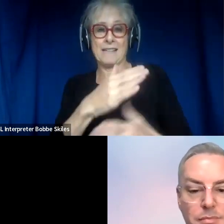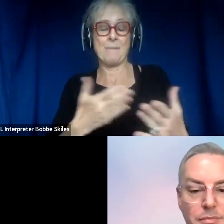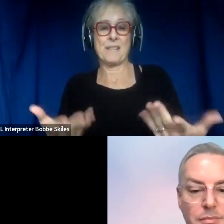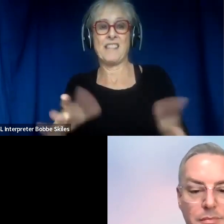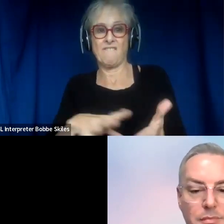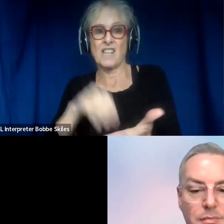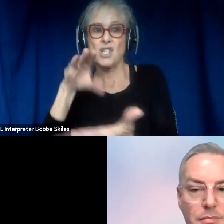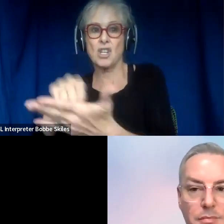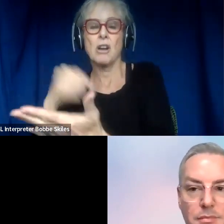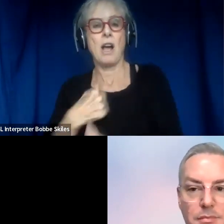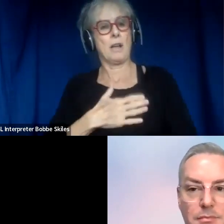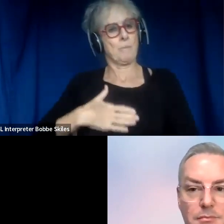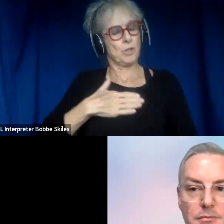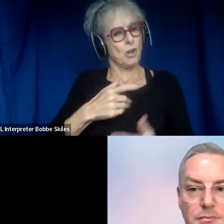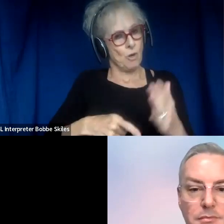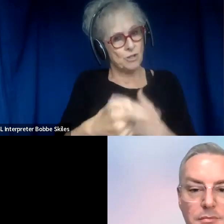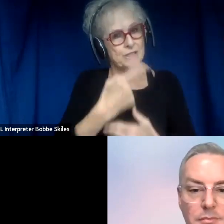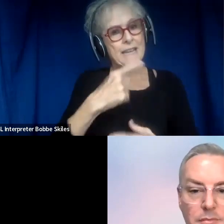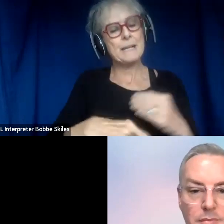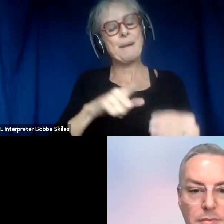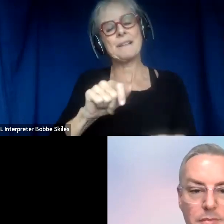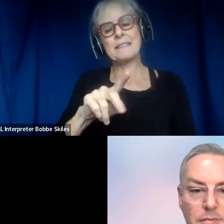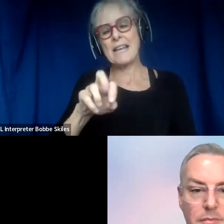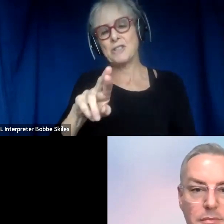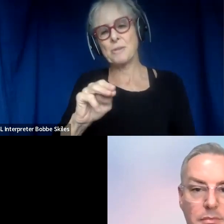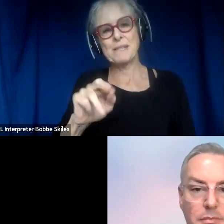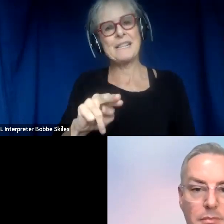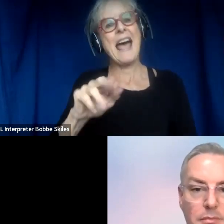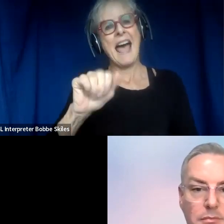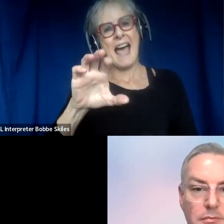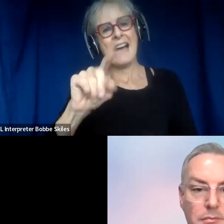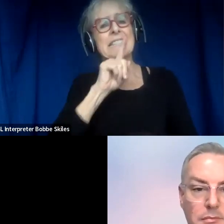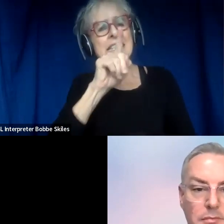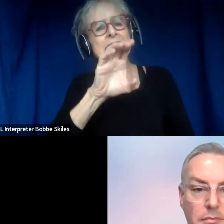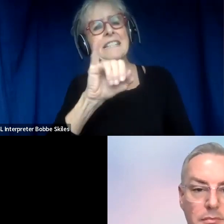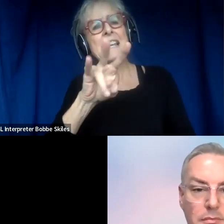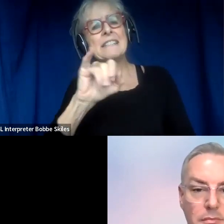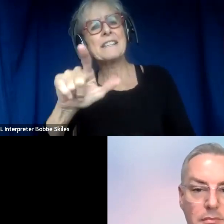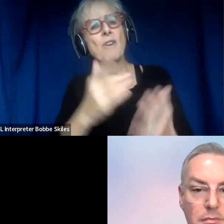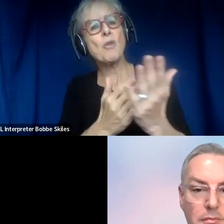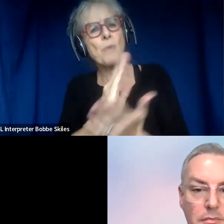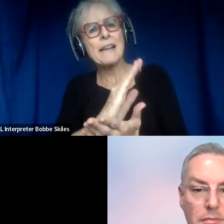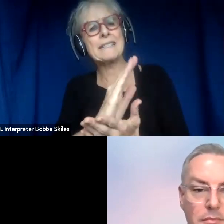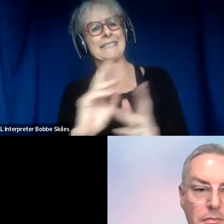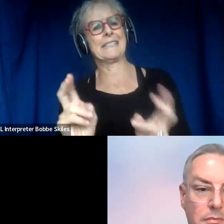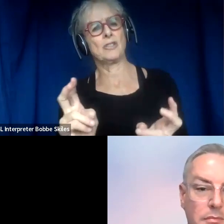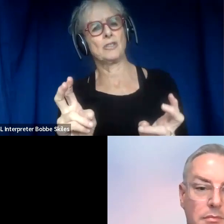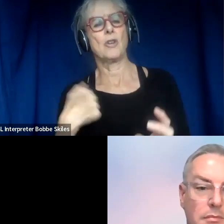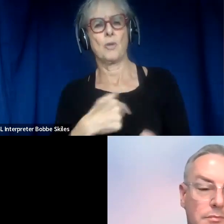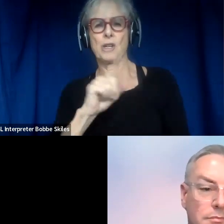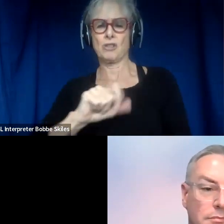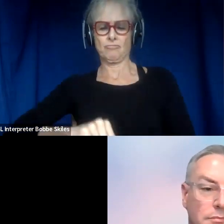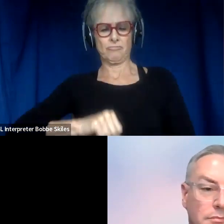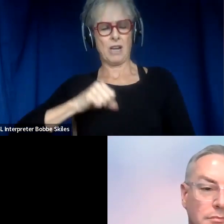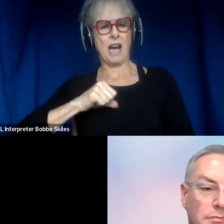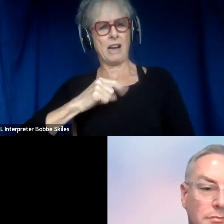appreciate what you're saying about the Land and Rent Act, and it is a civil rights issue. And we should be proud of